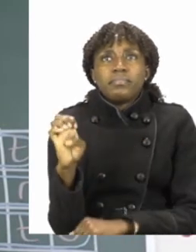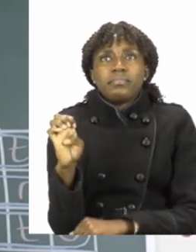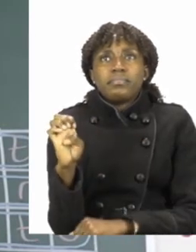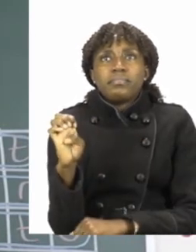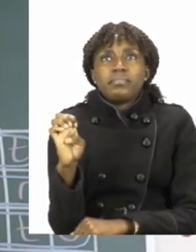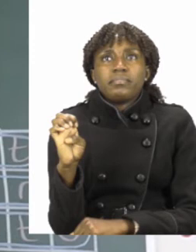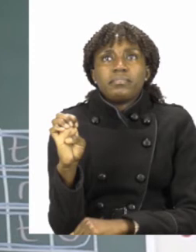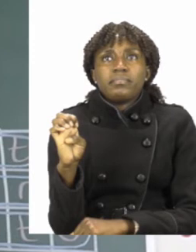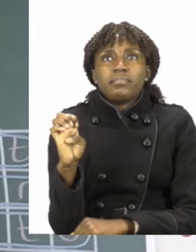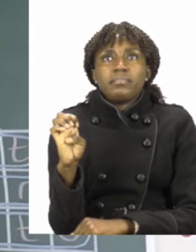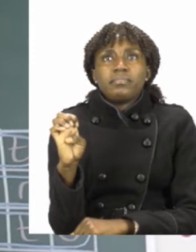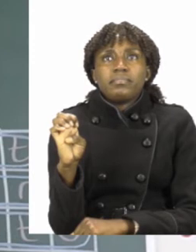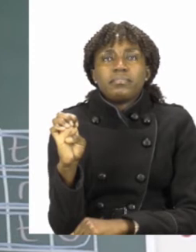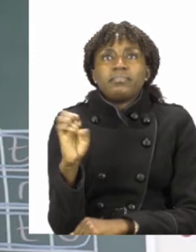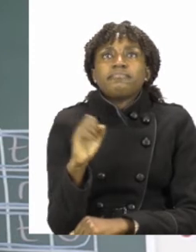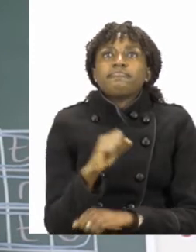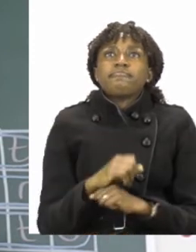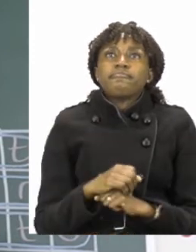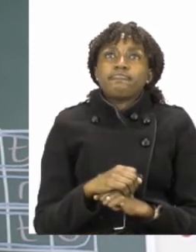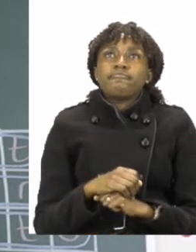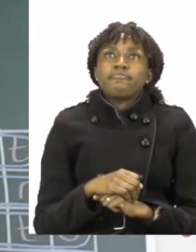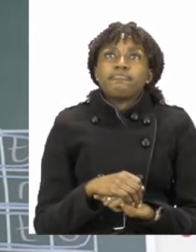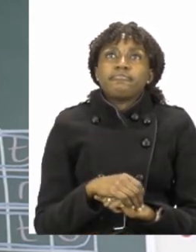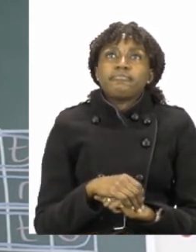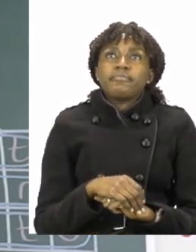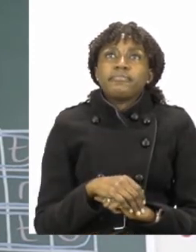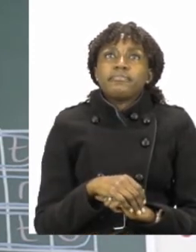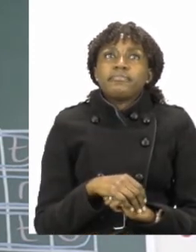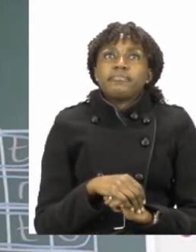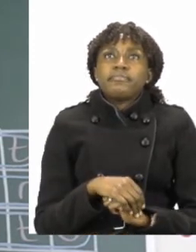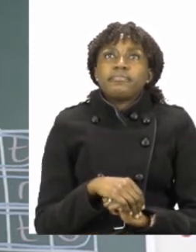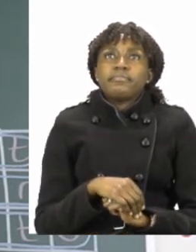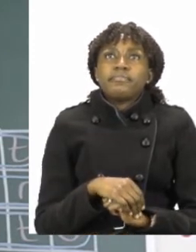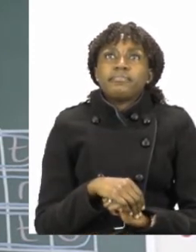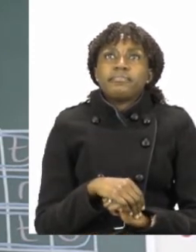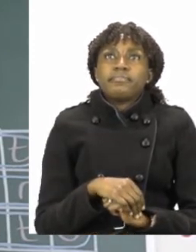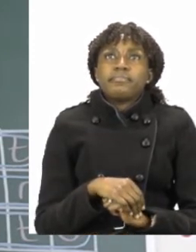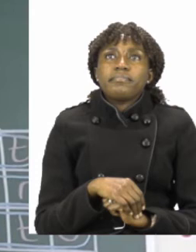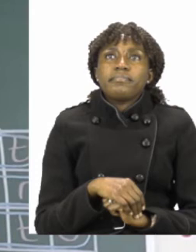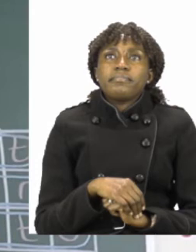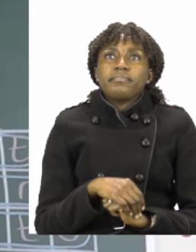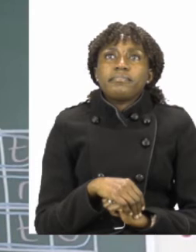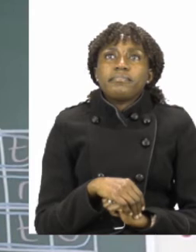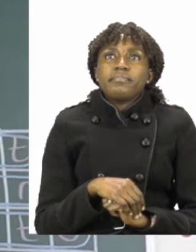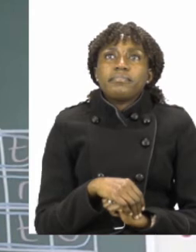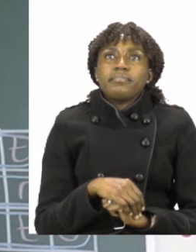have the first one. And we do exactly the same for the next one. We go across